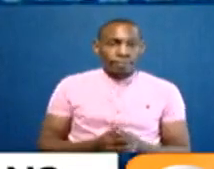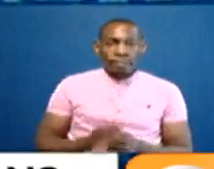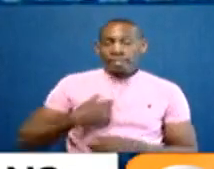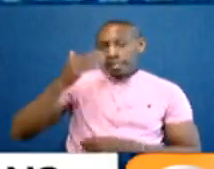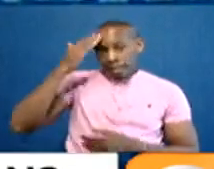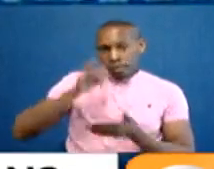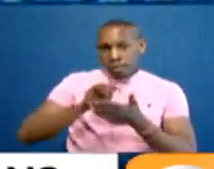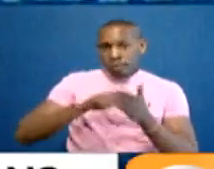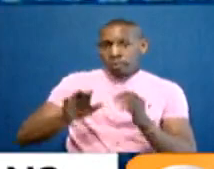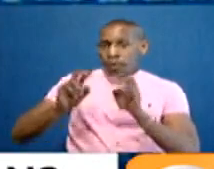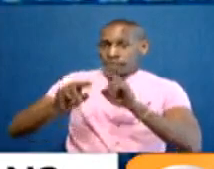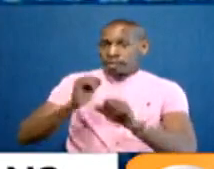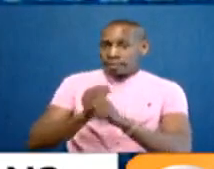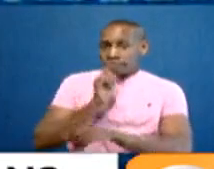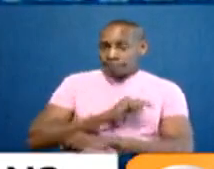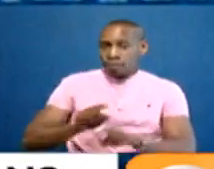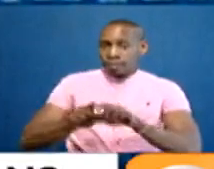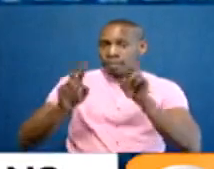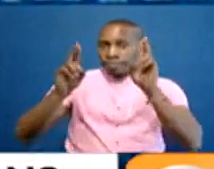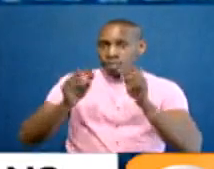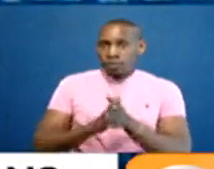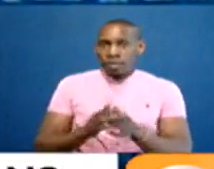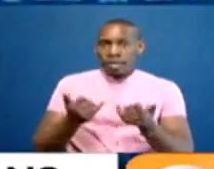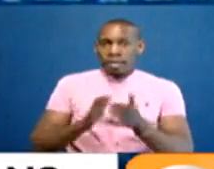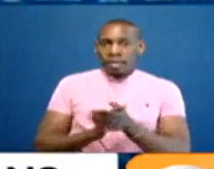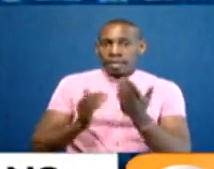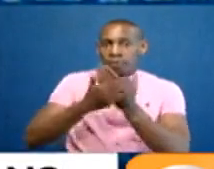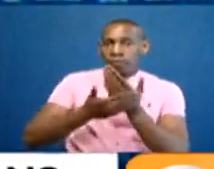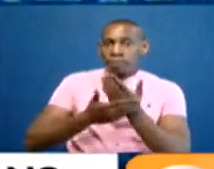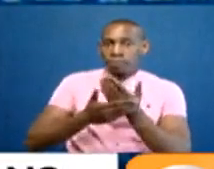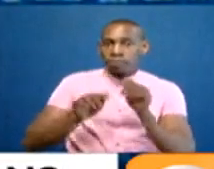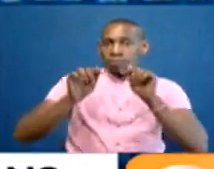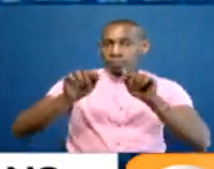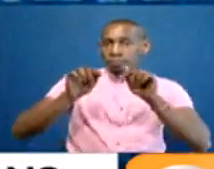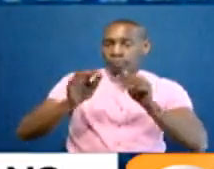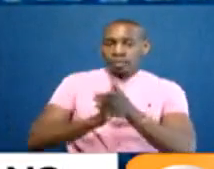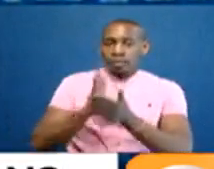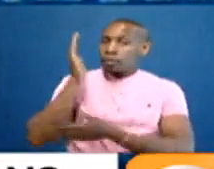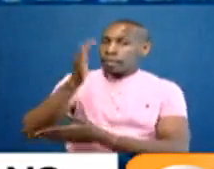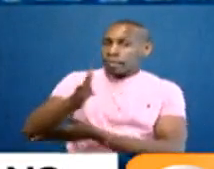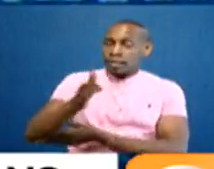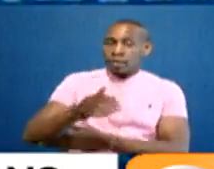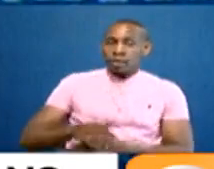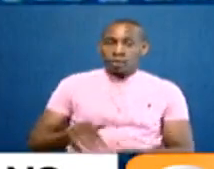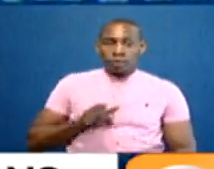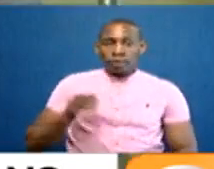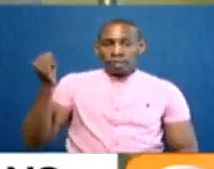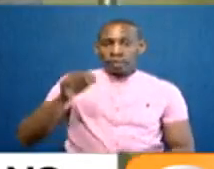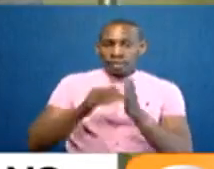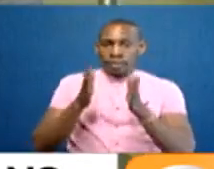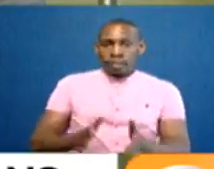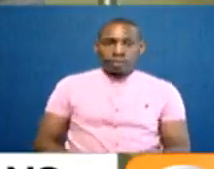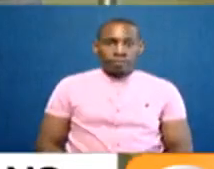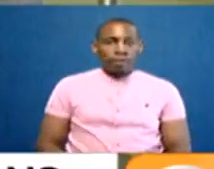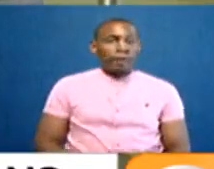know that you've done some research around this issue and the cyber harassment that is directed to the female political